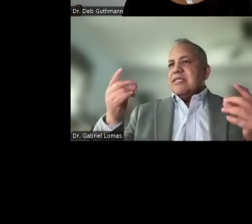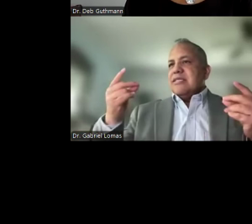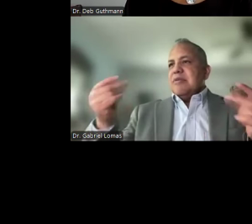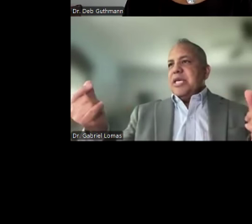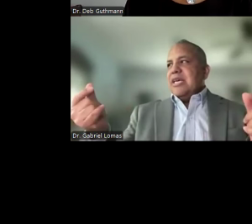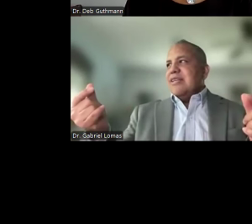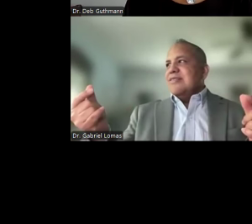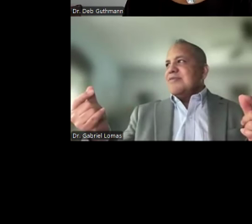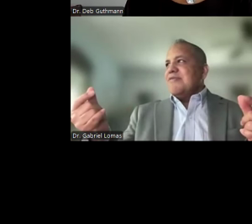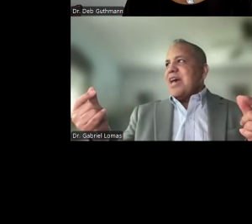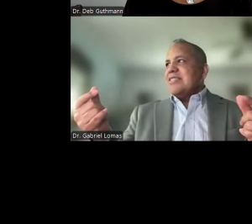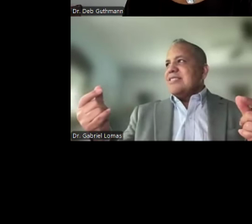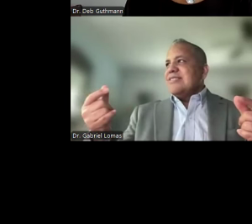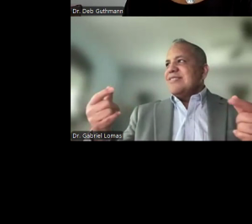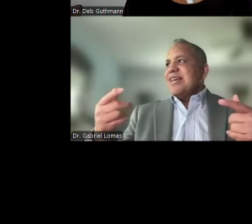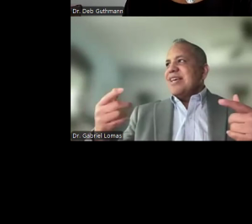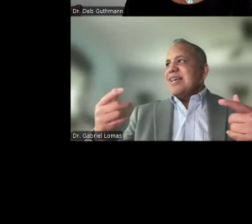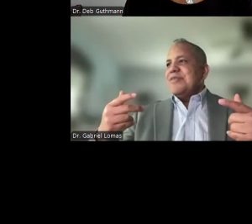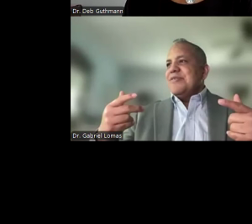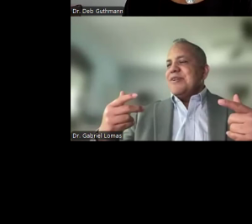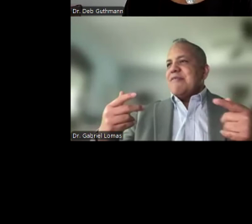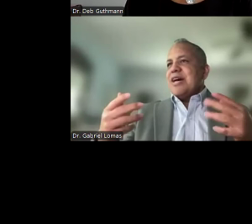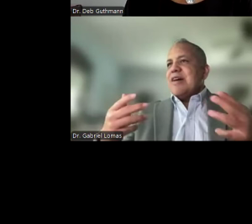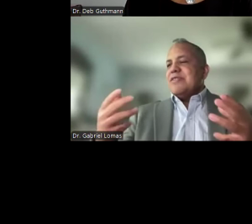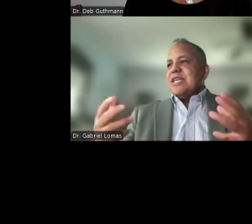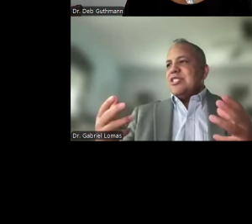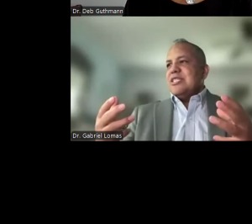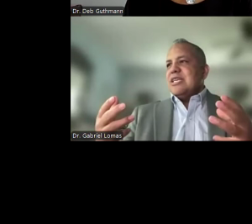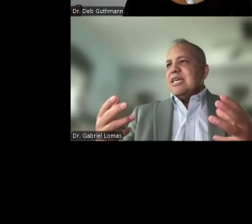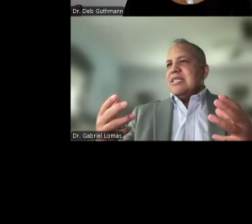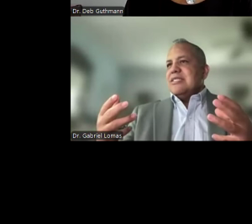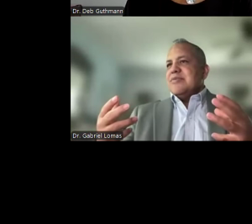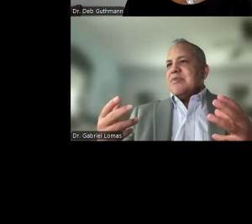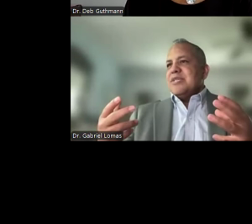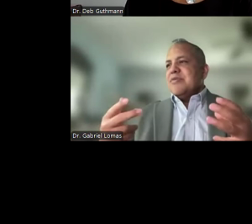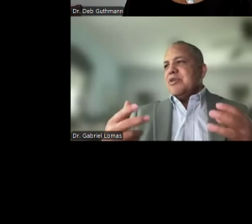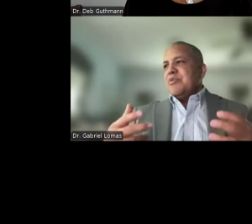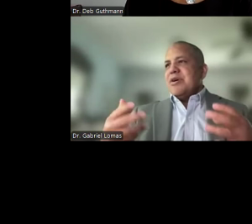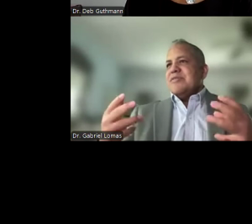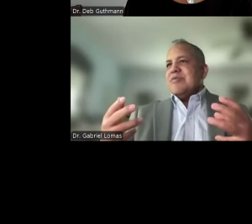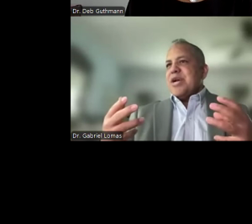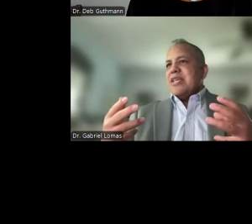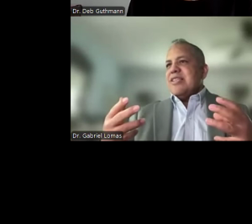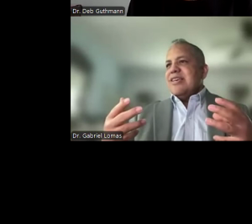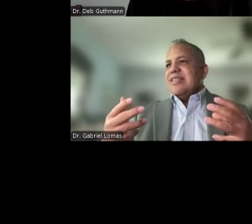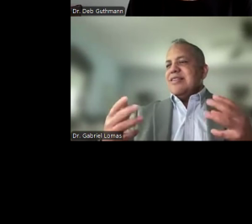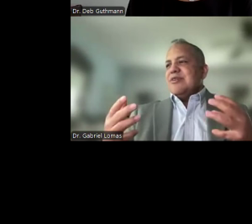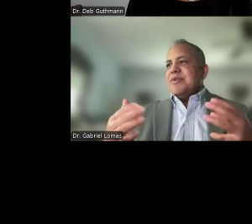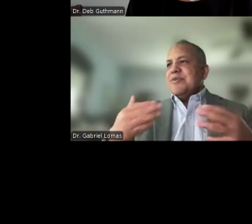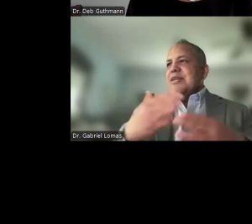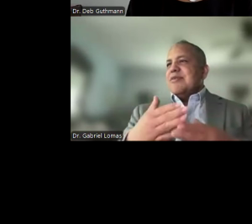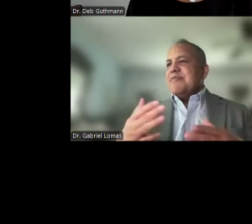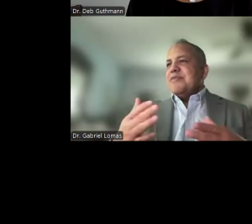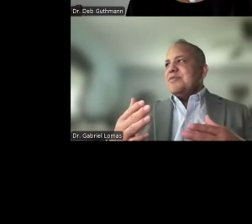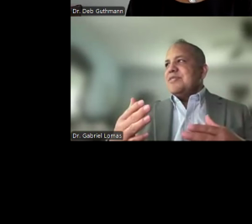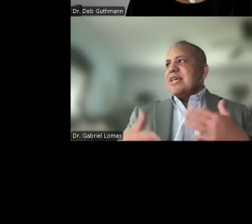it is immediate. It is real fast. So like when you have a conversation, sometimes like when you pause for a breath, the interpreter